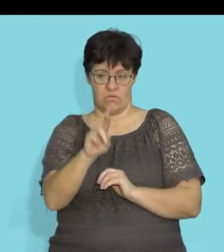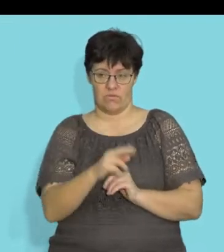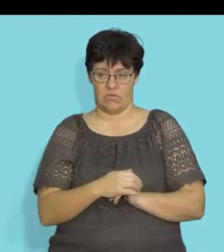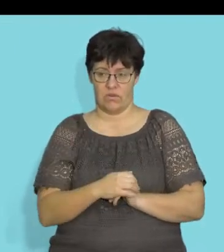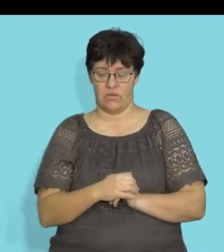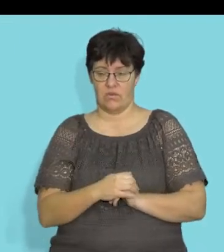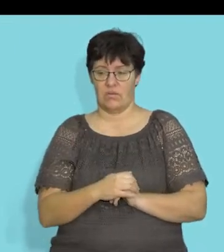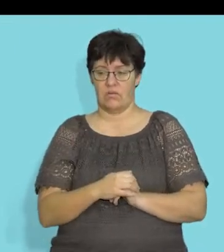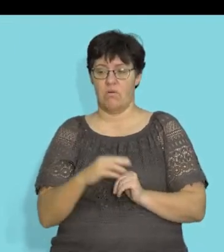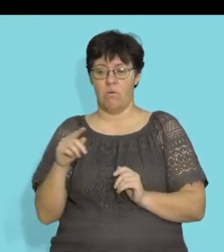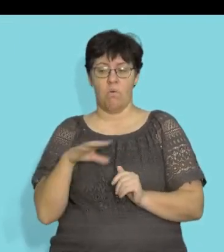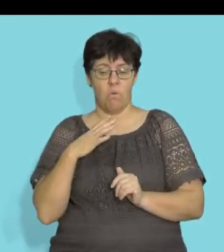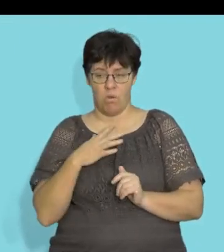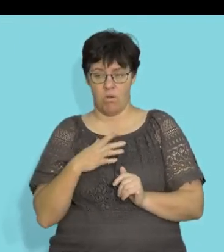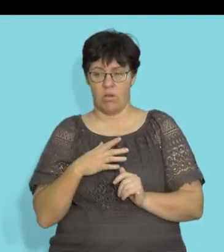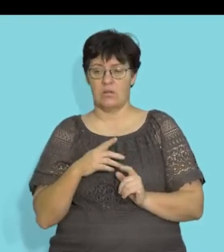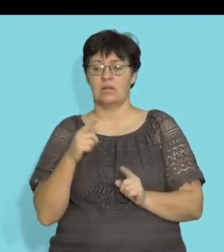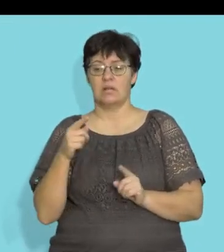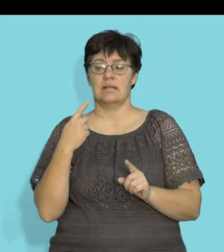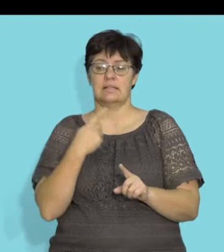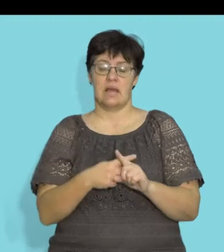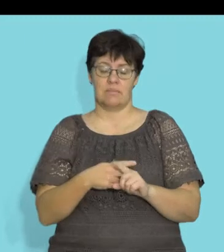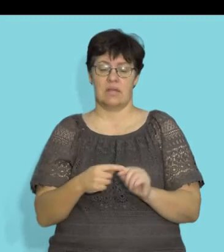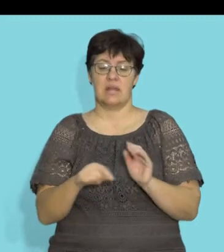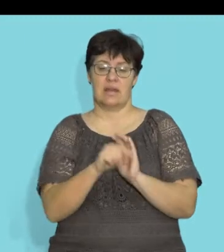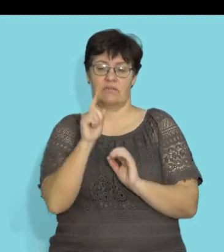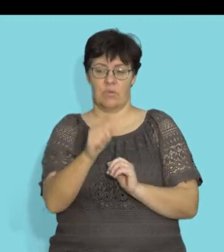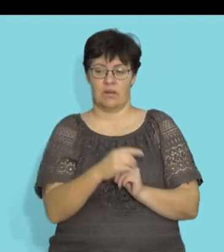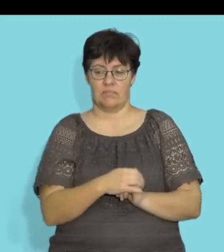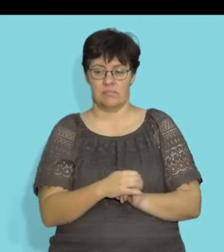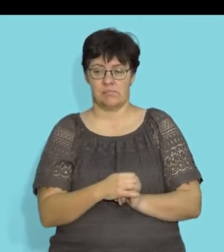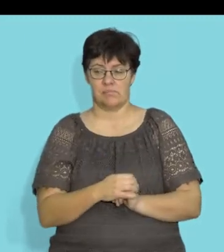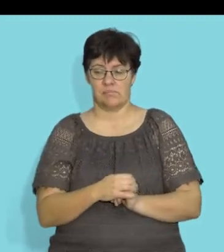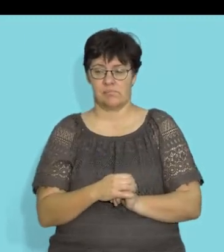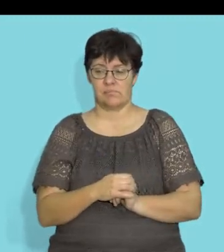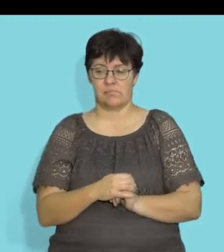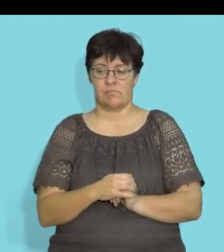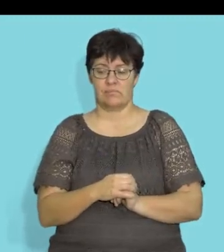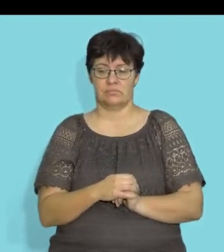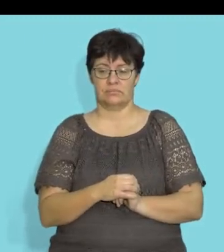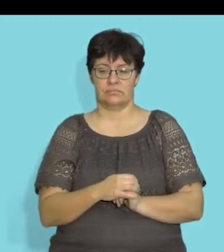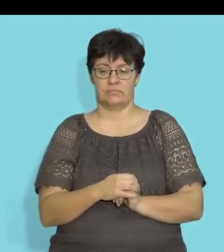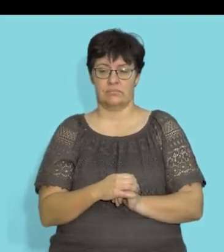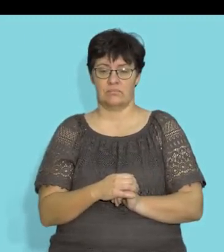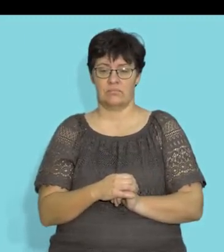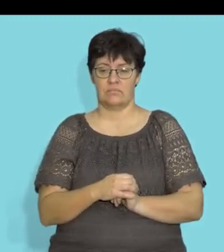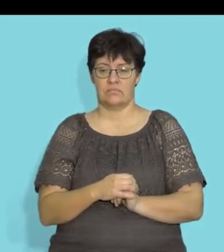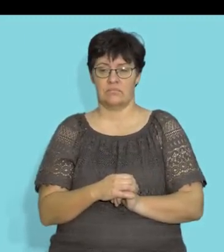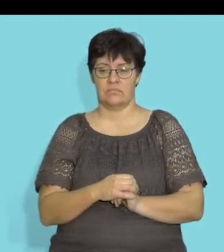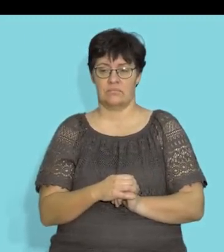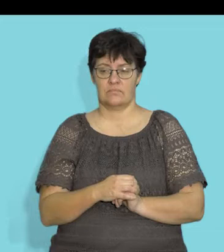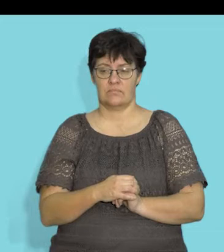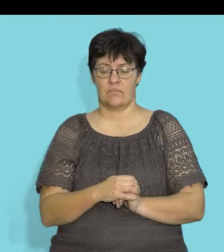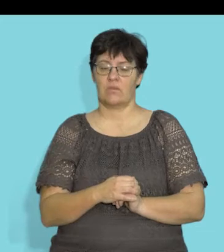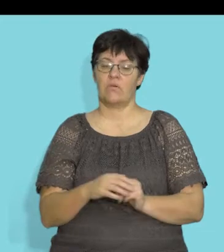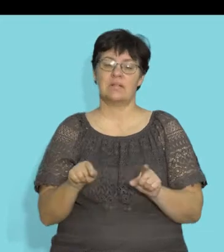r. All that I've done is I've multiplied this by negative 1. Great, guys. Well, we know that I can